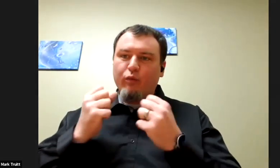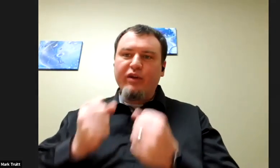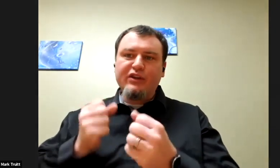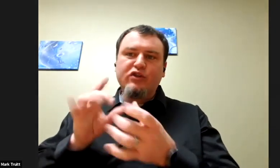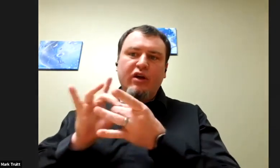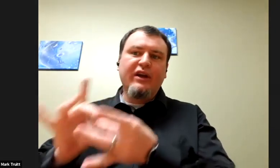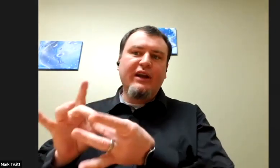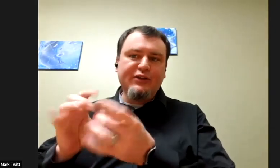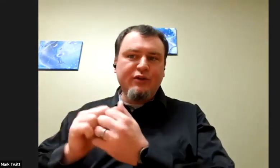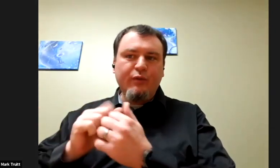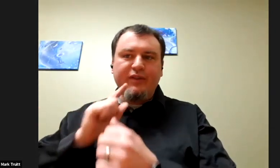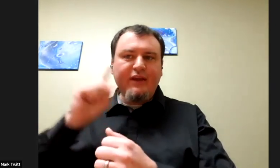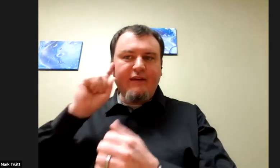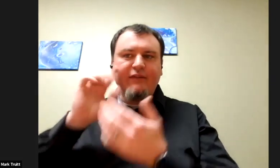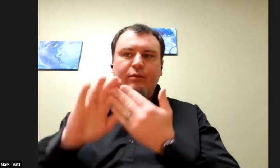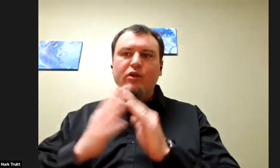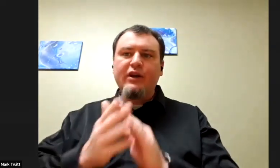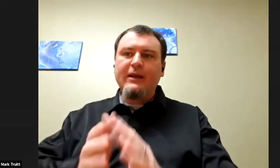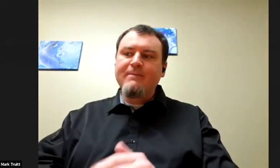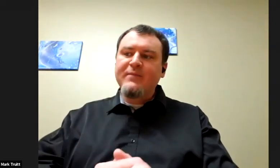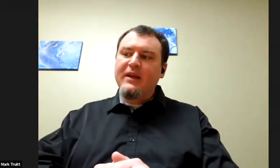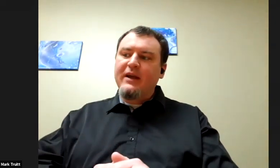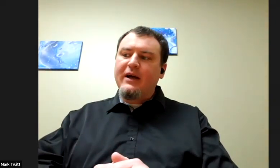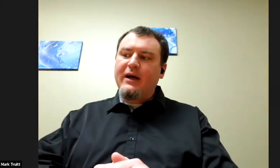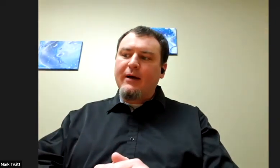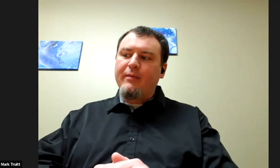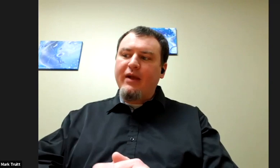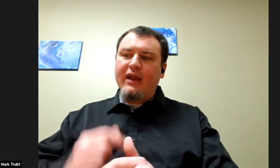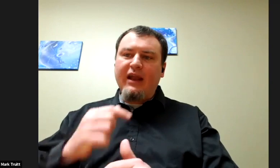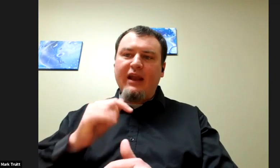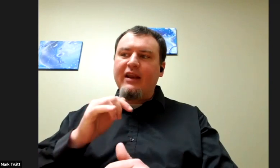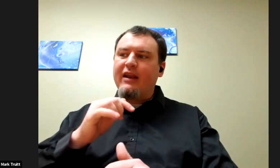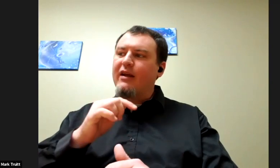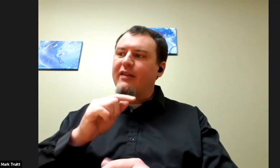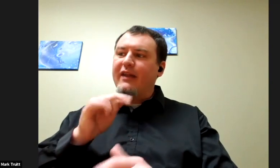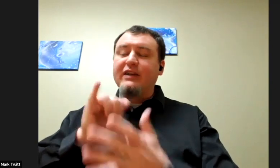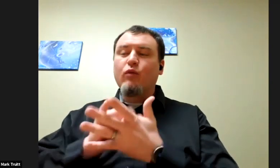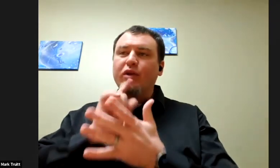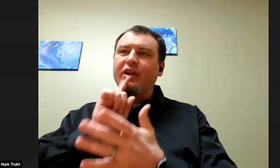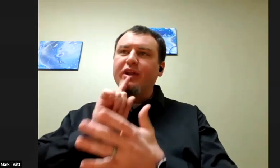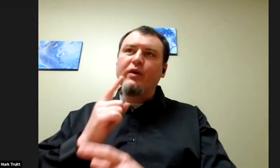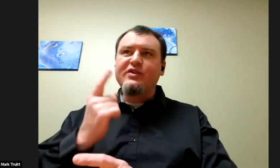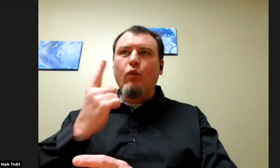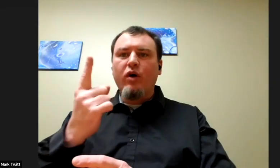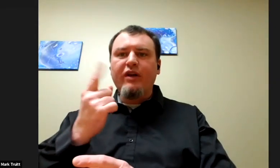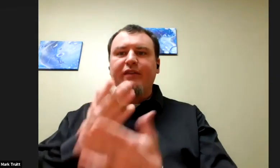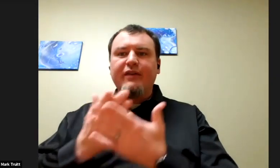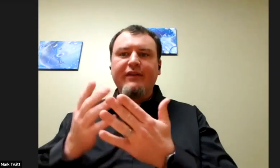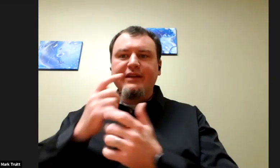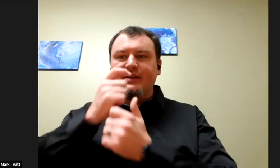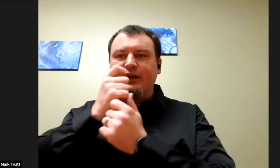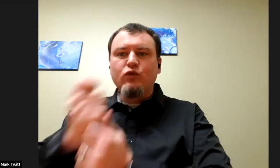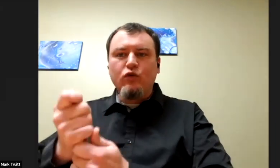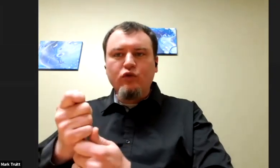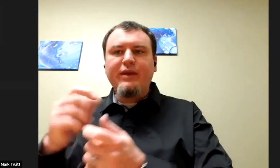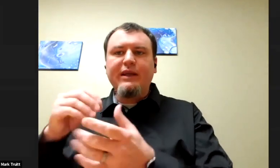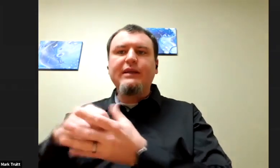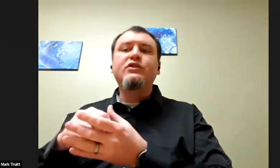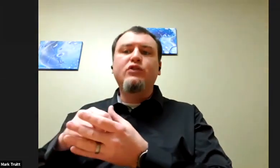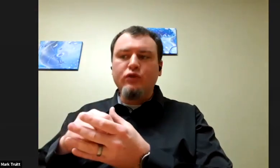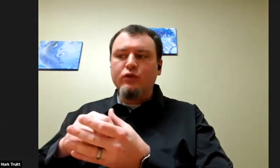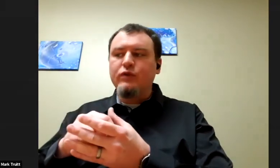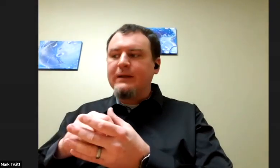have a really strong connection with the deaf community. And that really was one of the things that drew